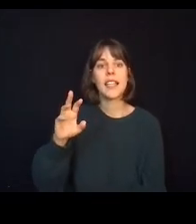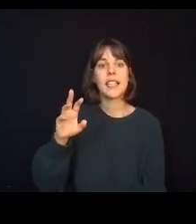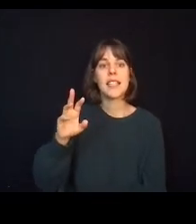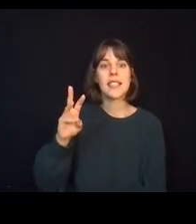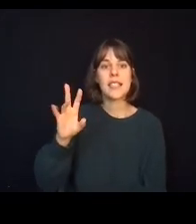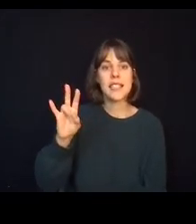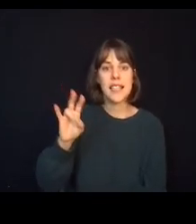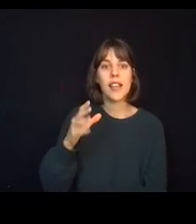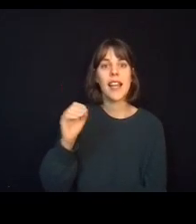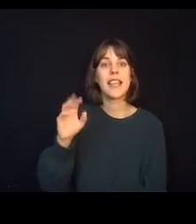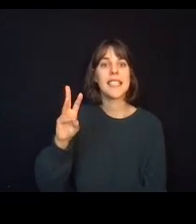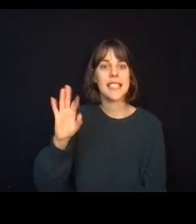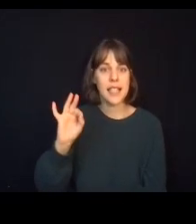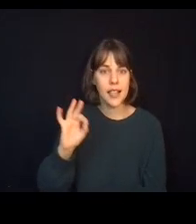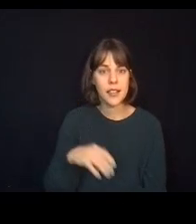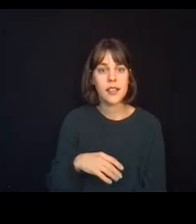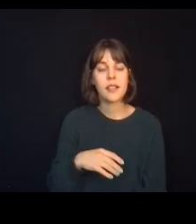69.